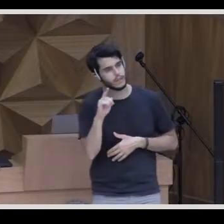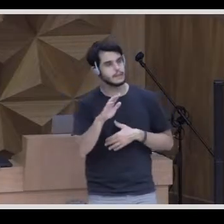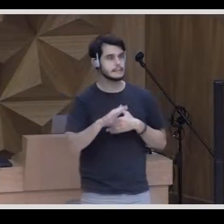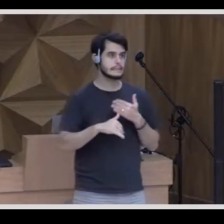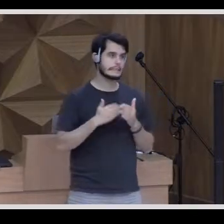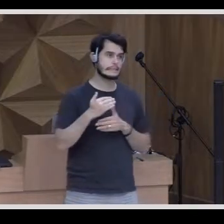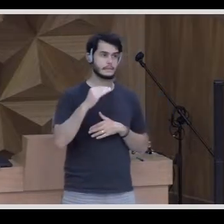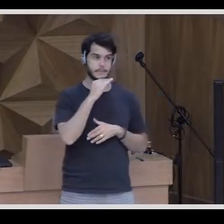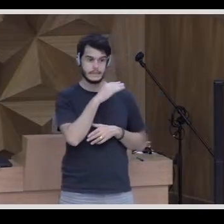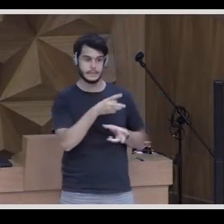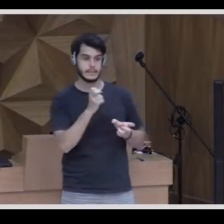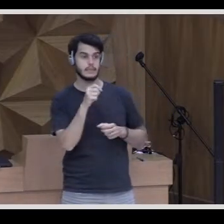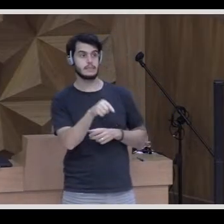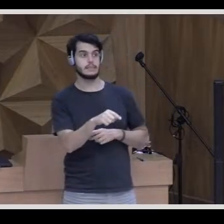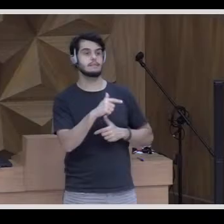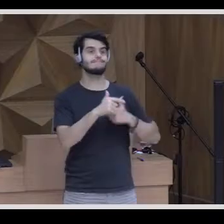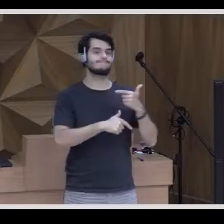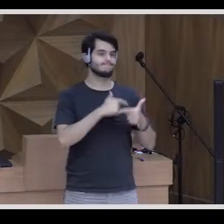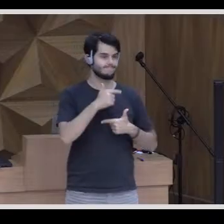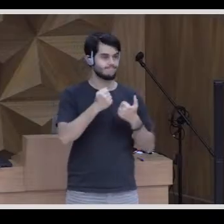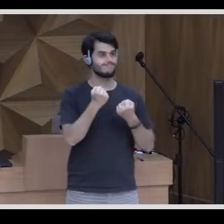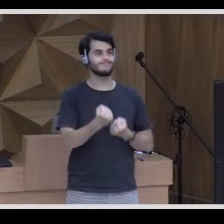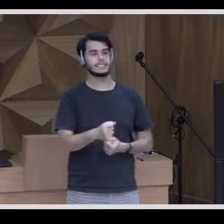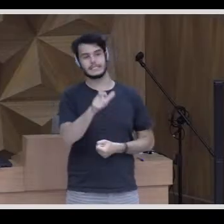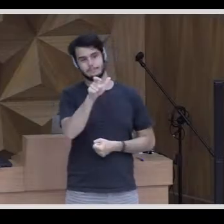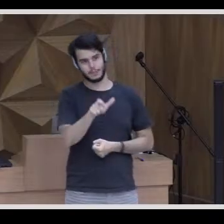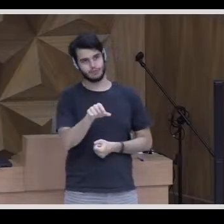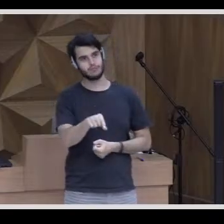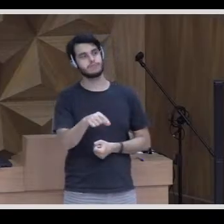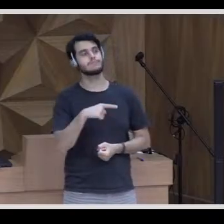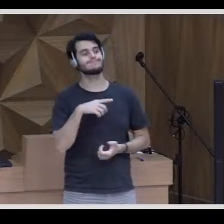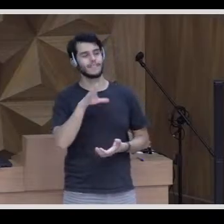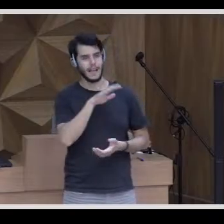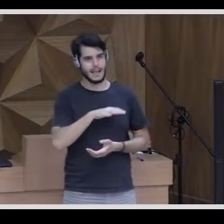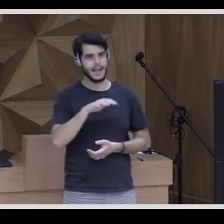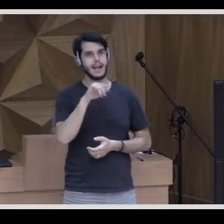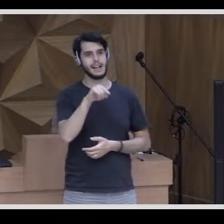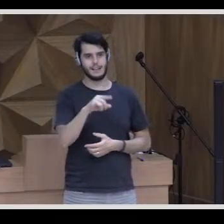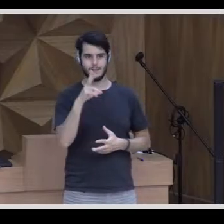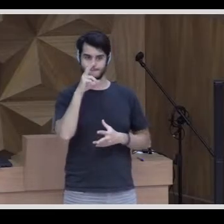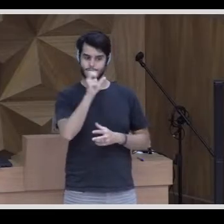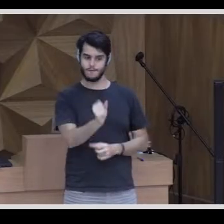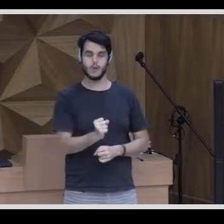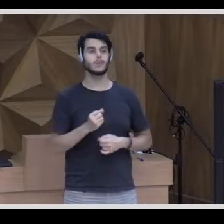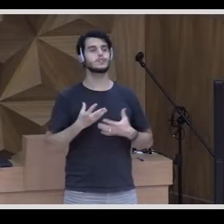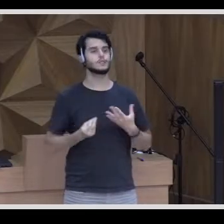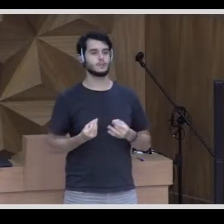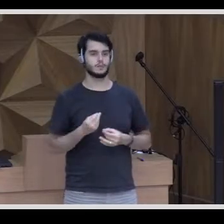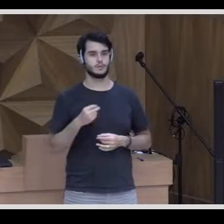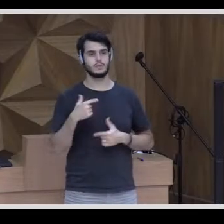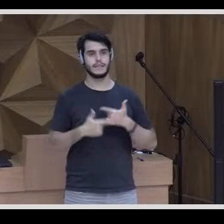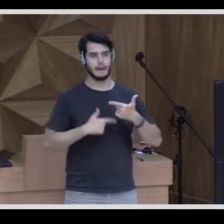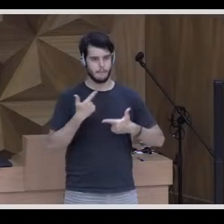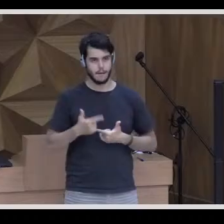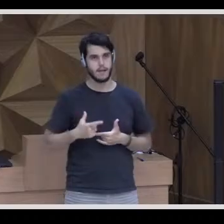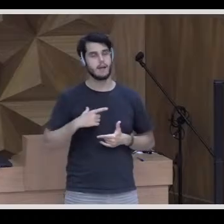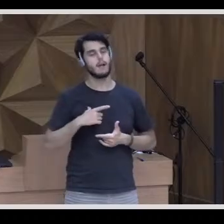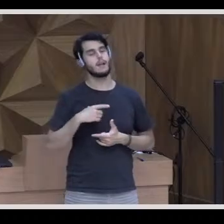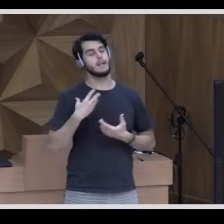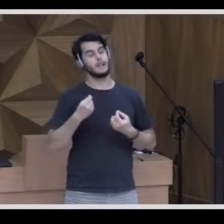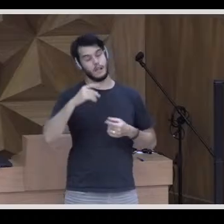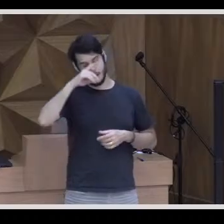rate, but there wasn't actually any data. So that, for us, was kind of a meeting of